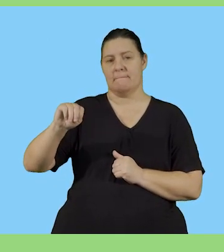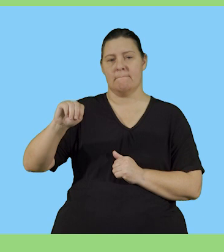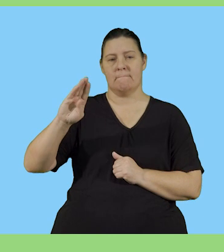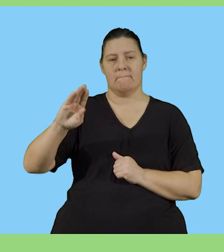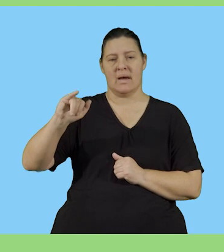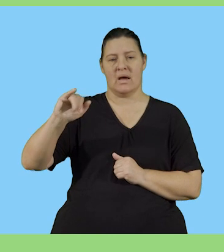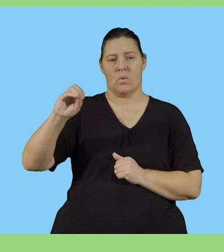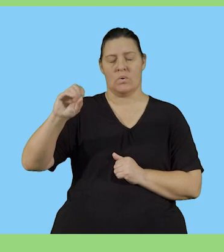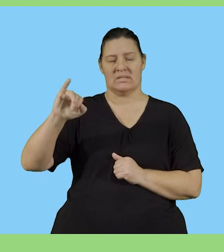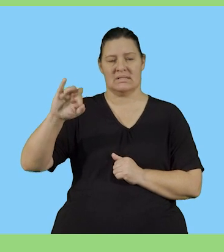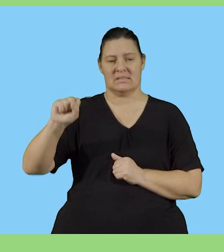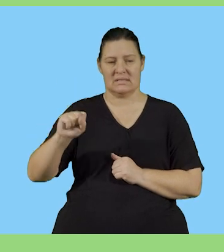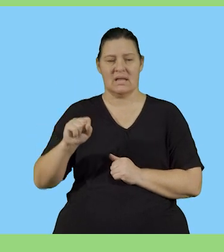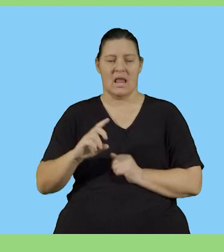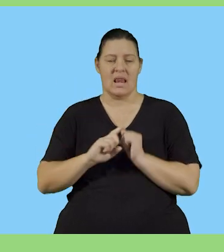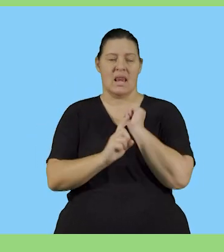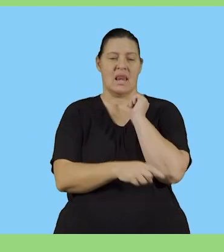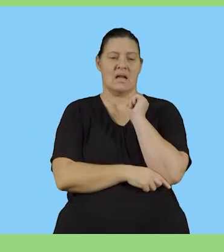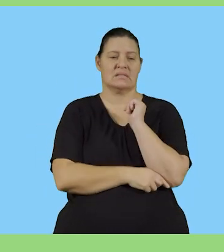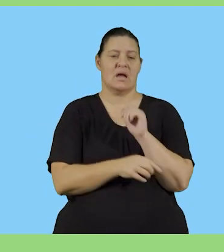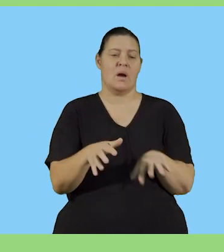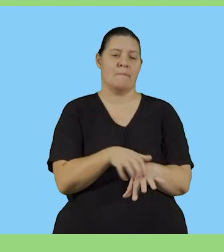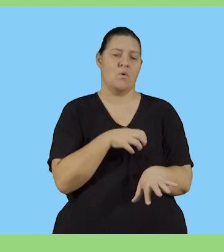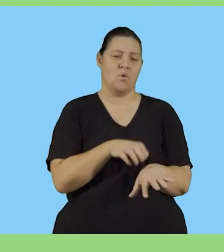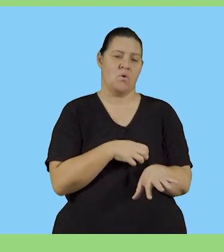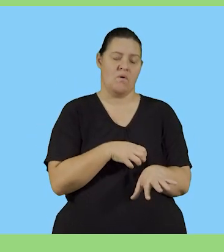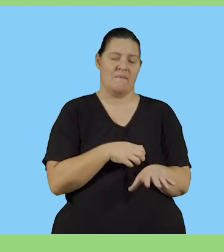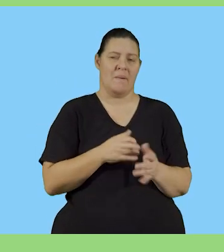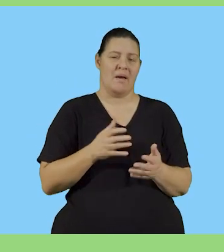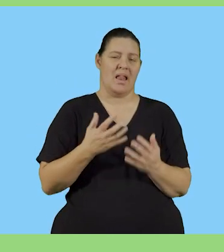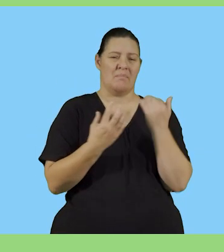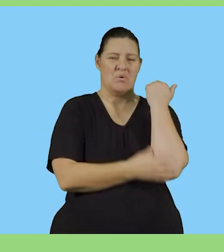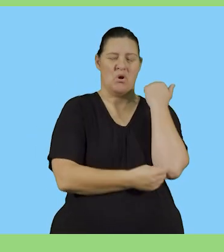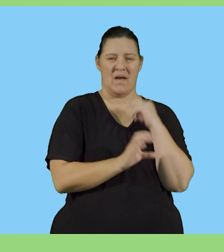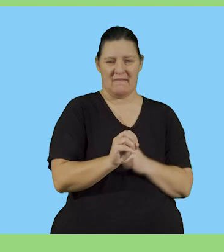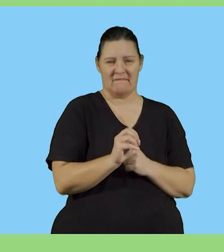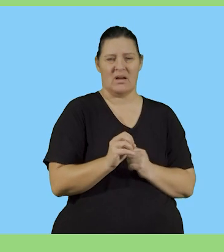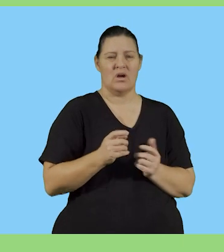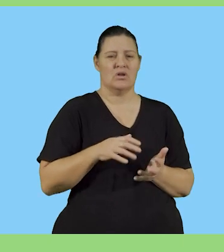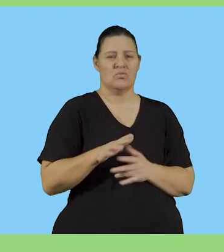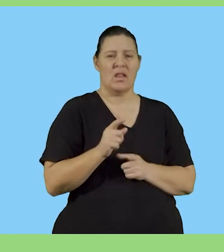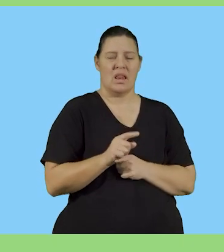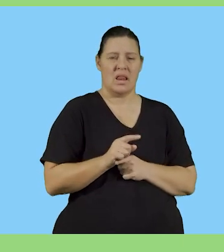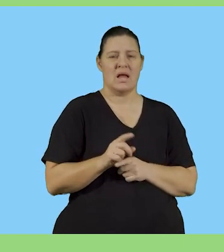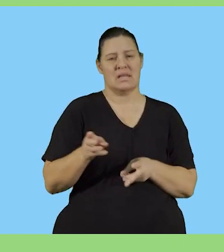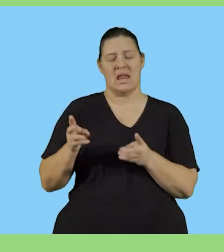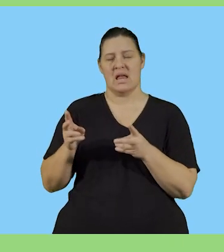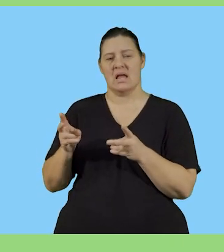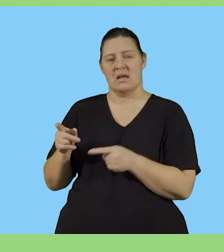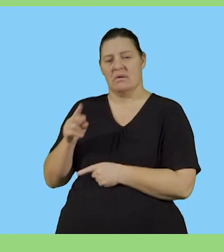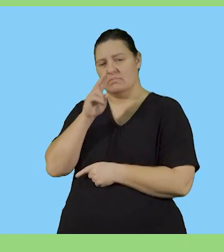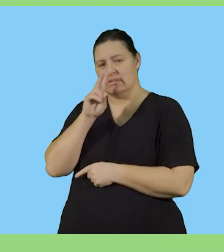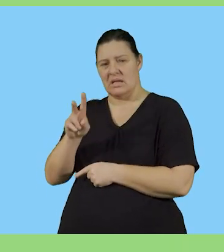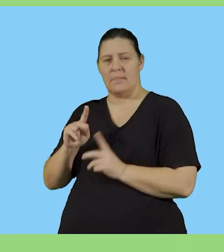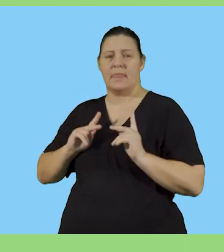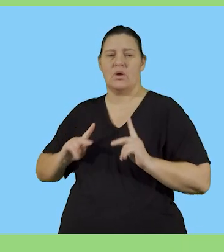And lastly, we have poor farming practices such as overgrazing, which leads to soil erosion. And if you go to B, you